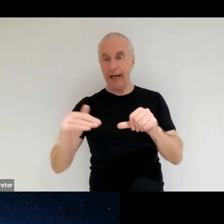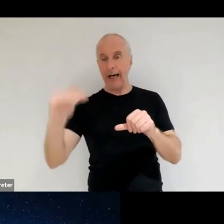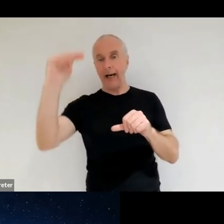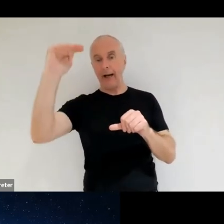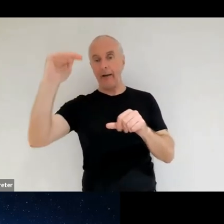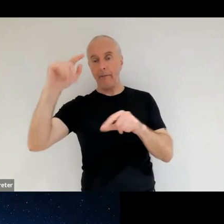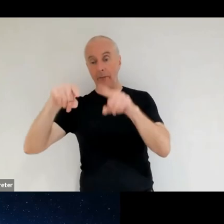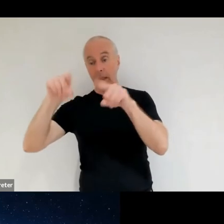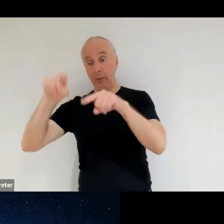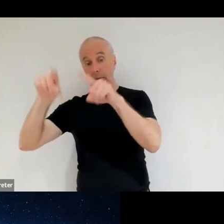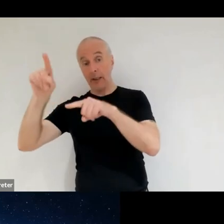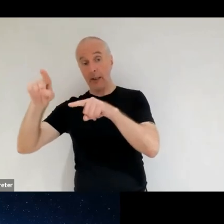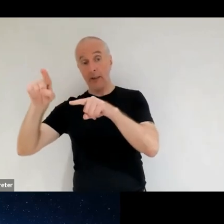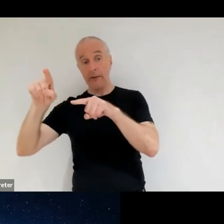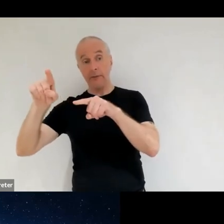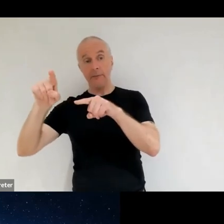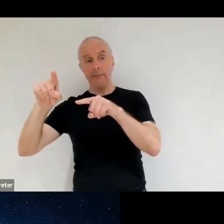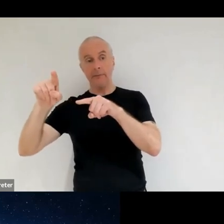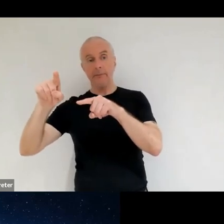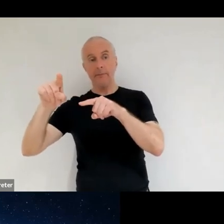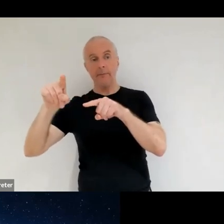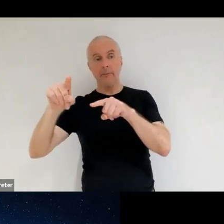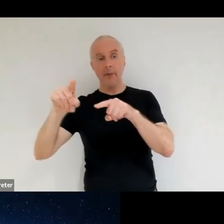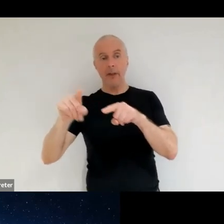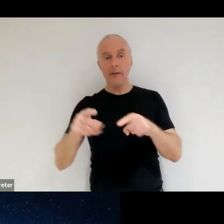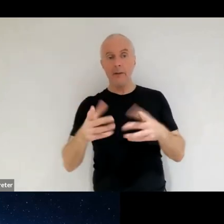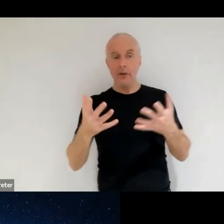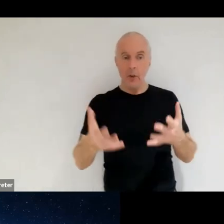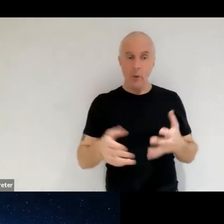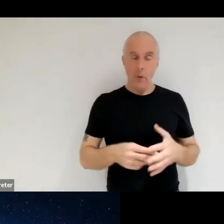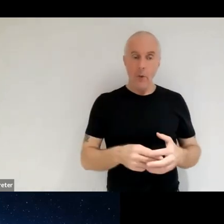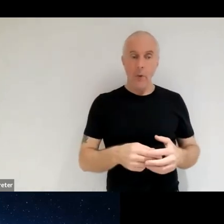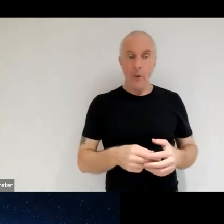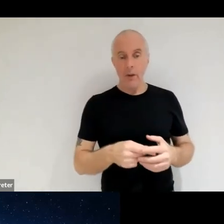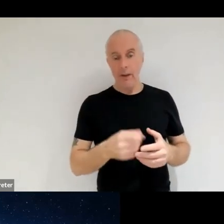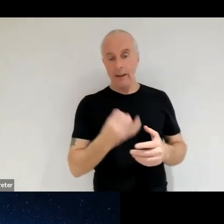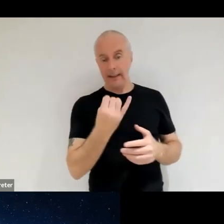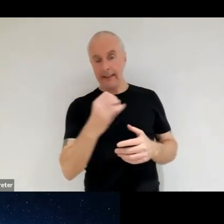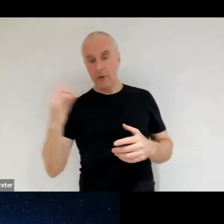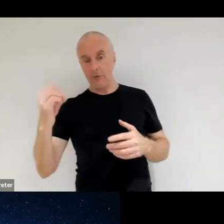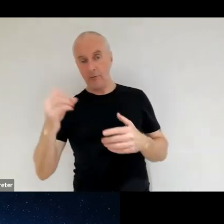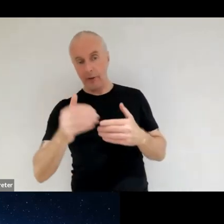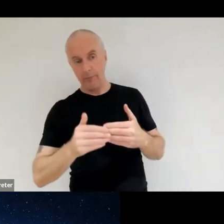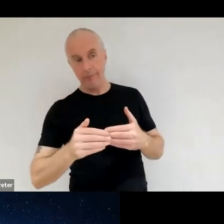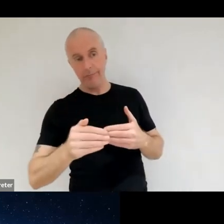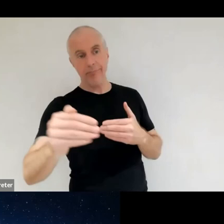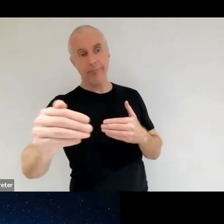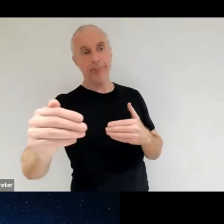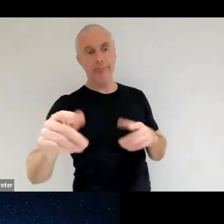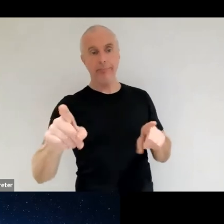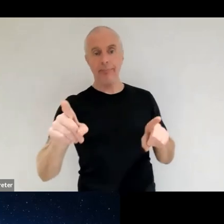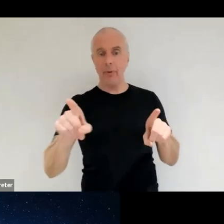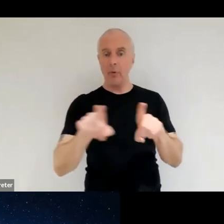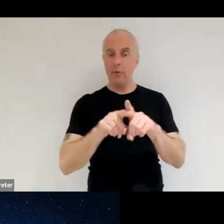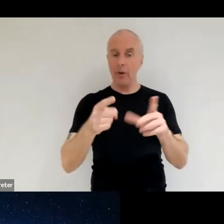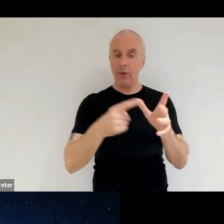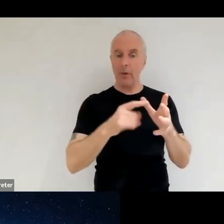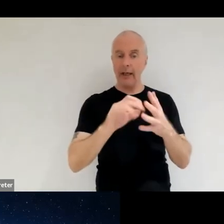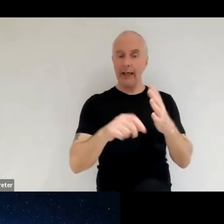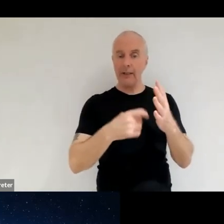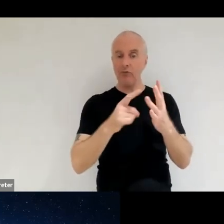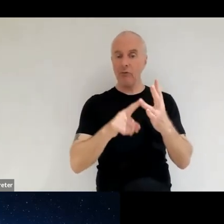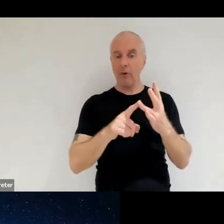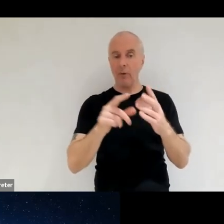high frequency sensitive detector. So GEO-600, when I said it's mainly an R&D facility, it also does astrophysics, because it's only 600